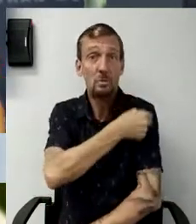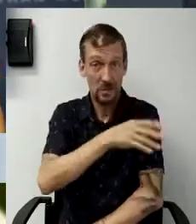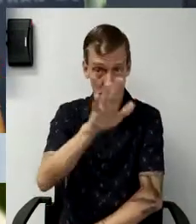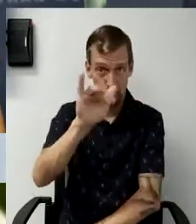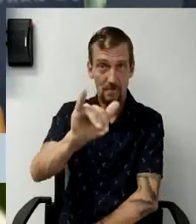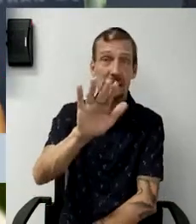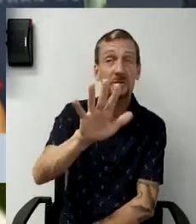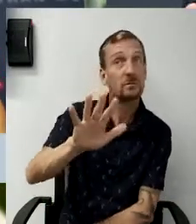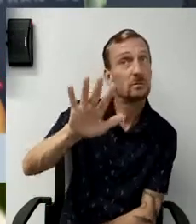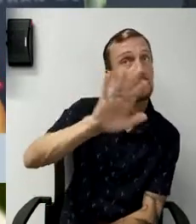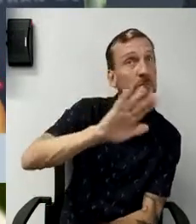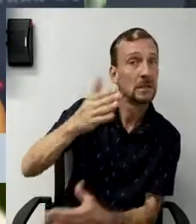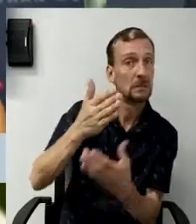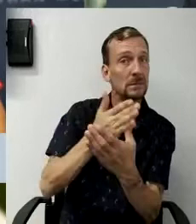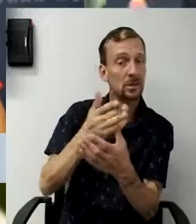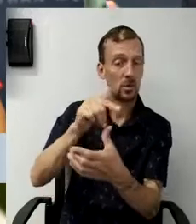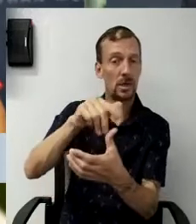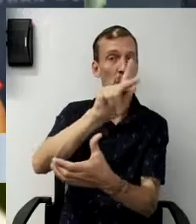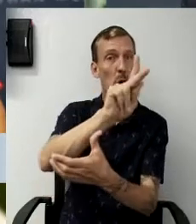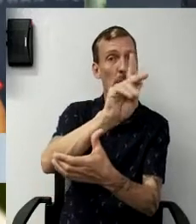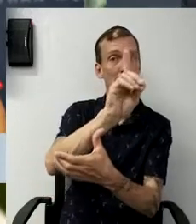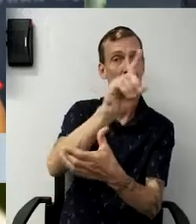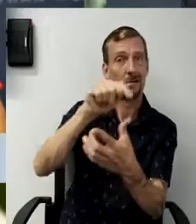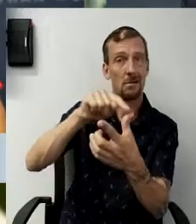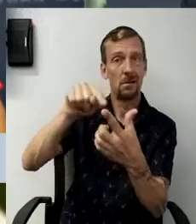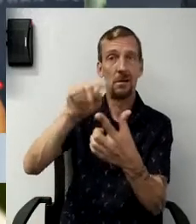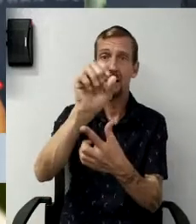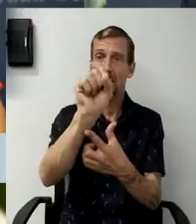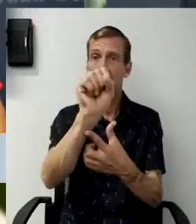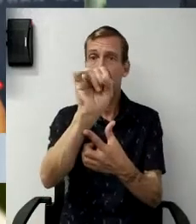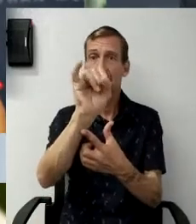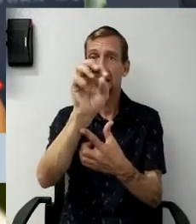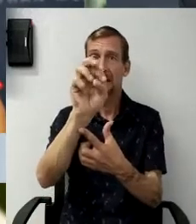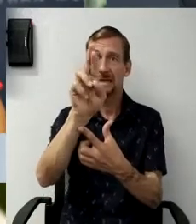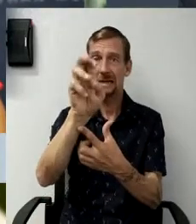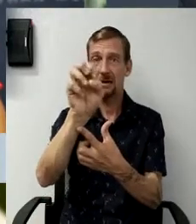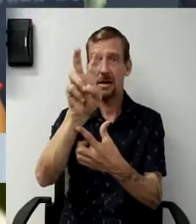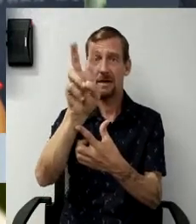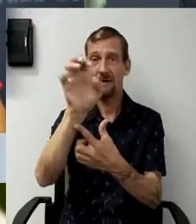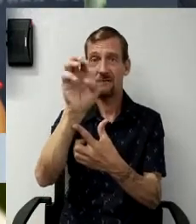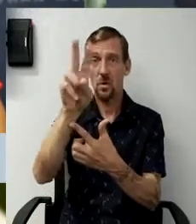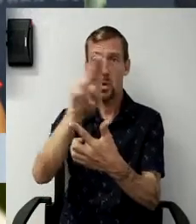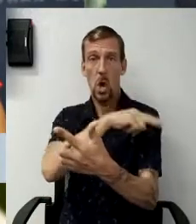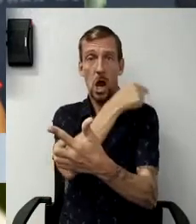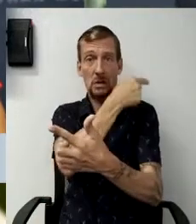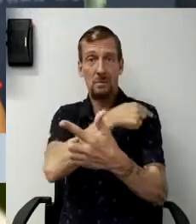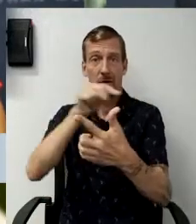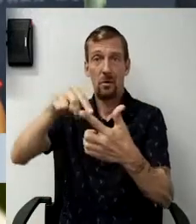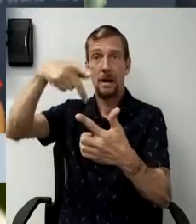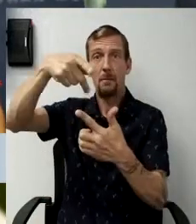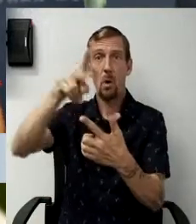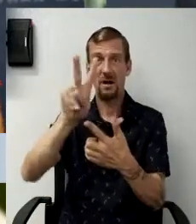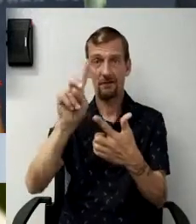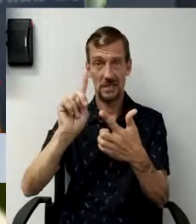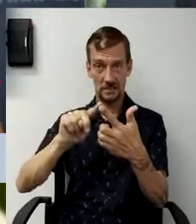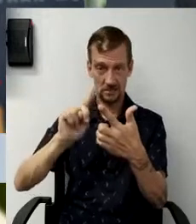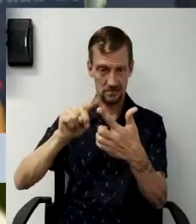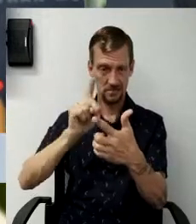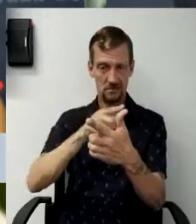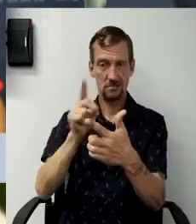just between Quia Delta and Sierra View Hospital. And I'll talk a little bit further about that in a